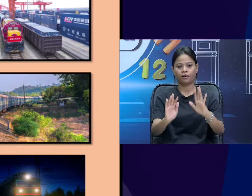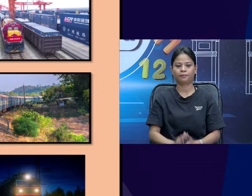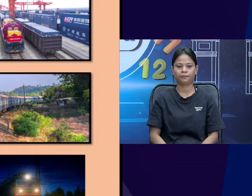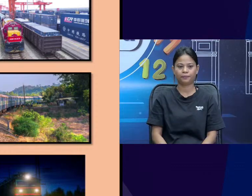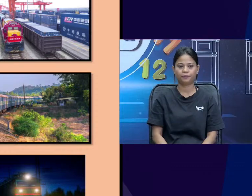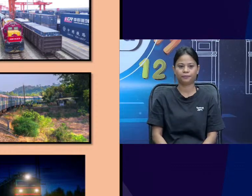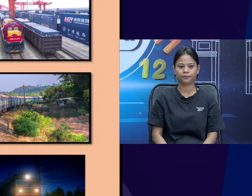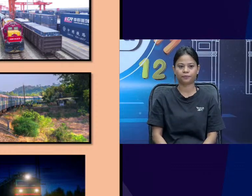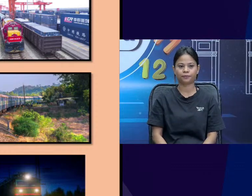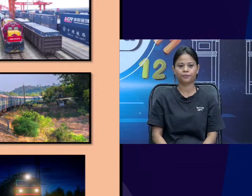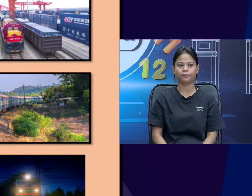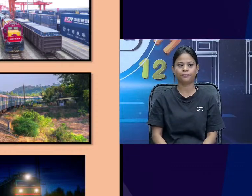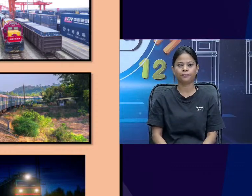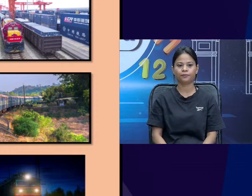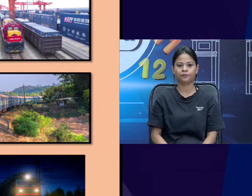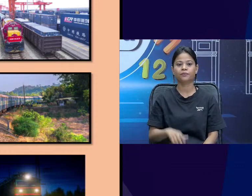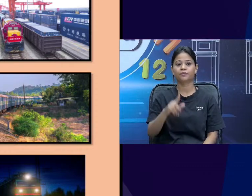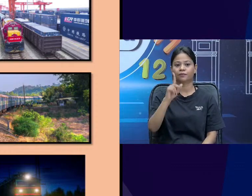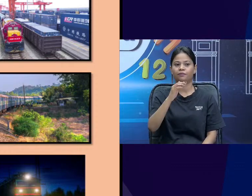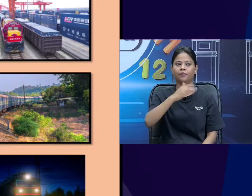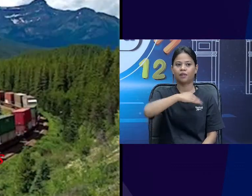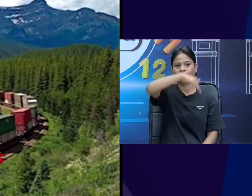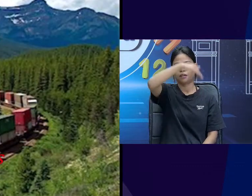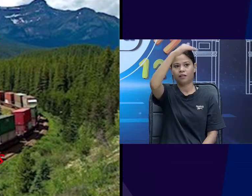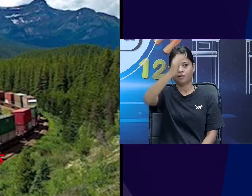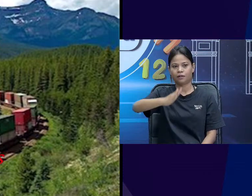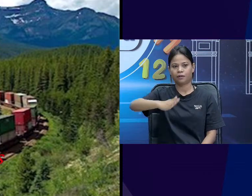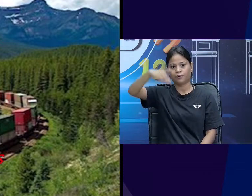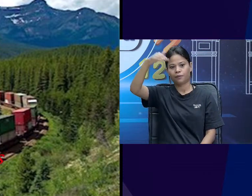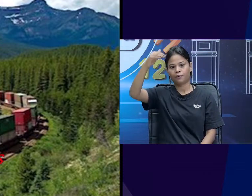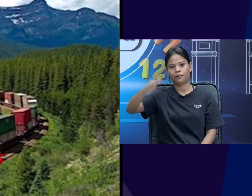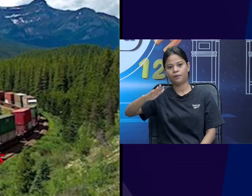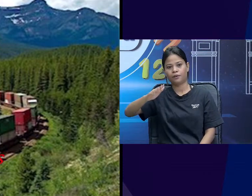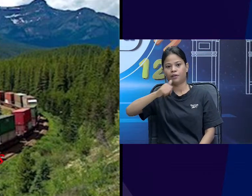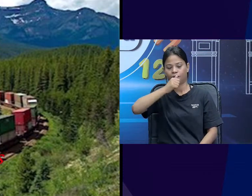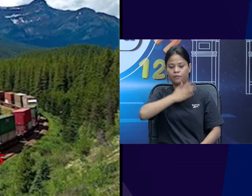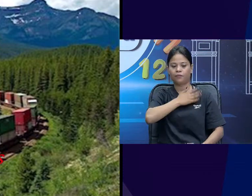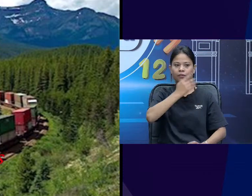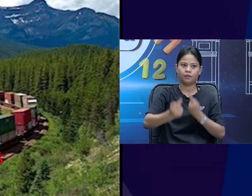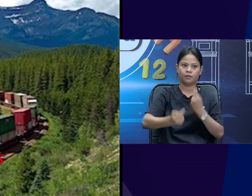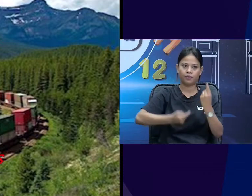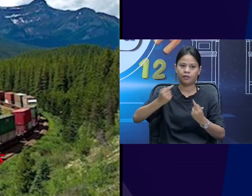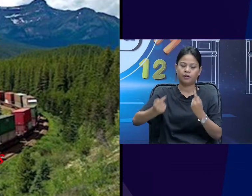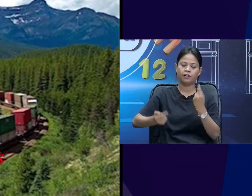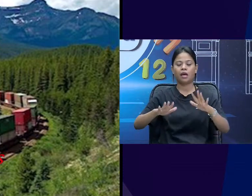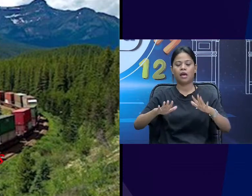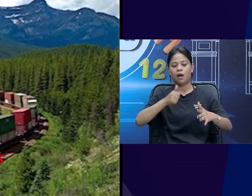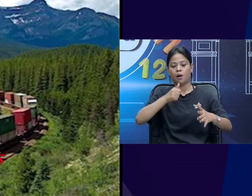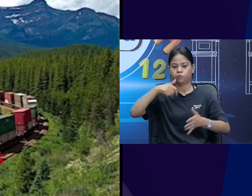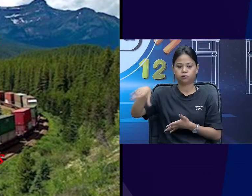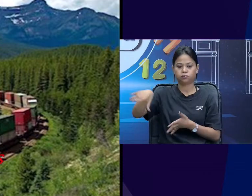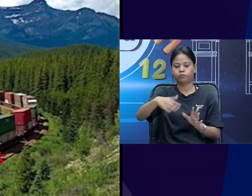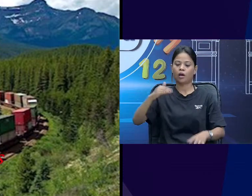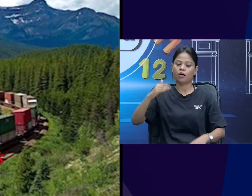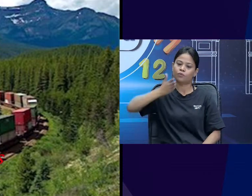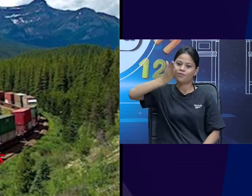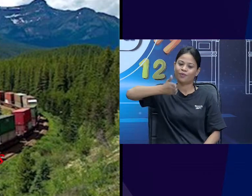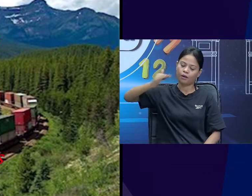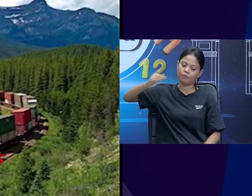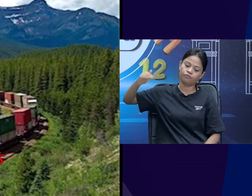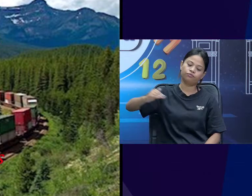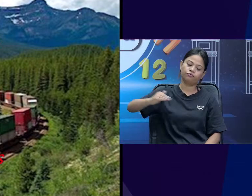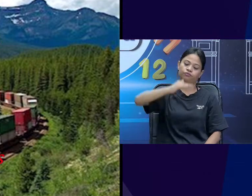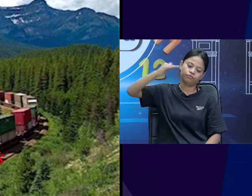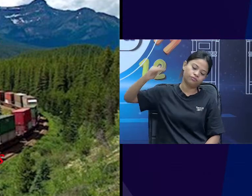Okay. Then over the mountains, over the plains, over the rivers, here comes the plain. Okay. Now